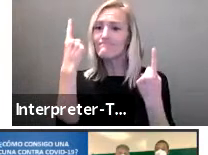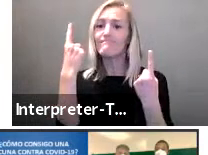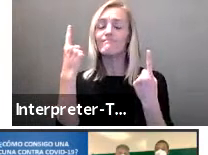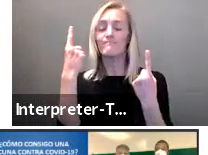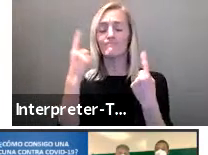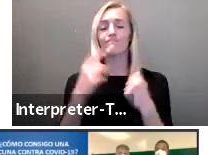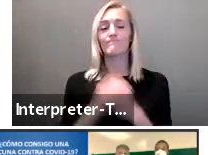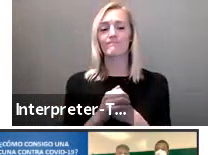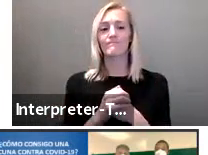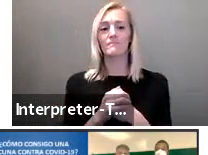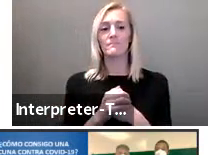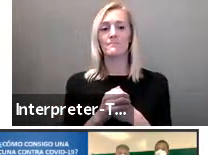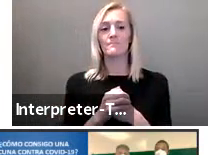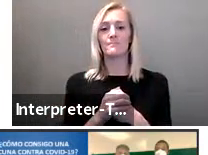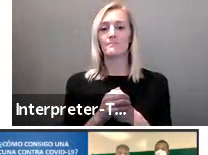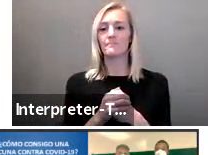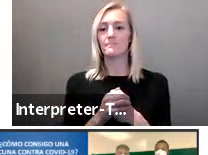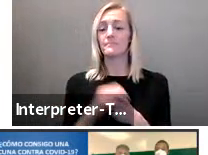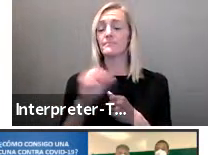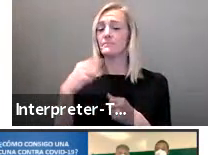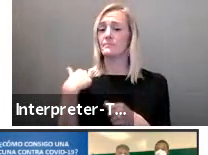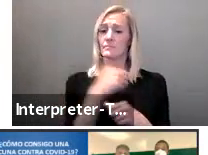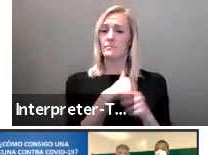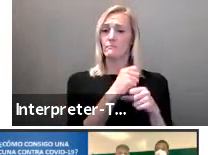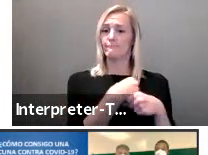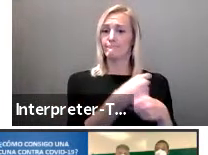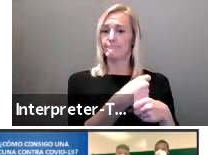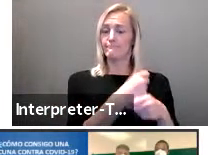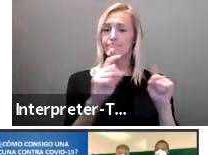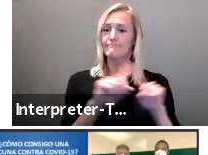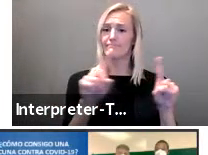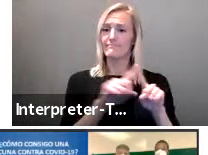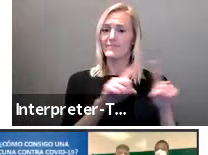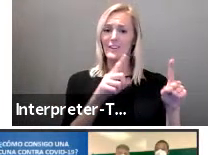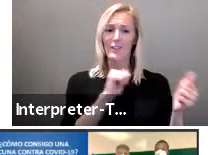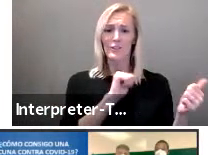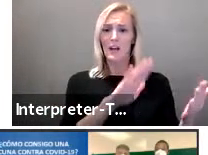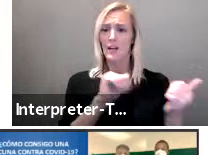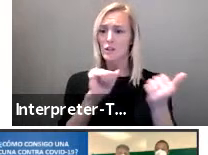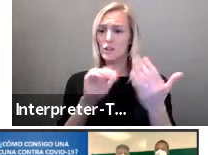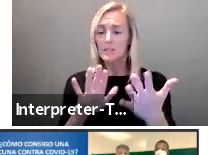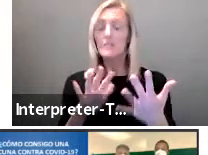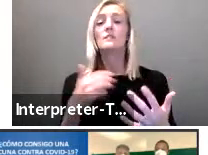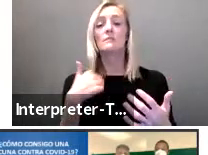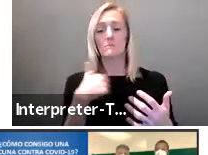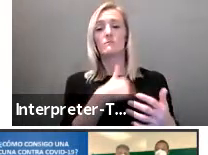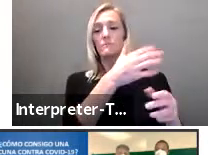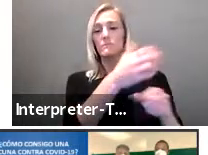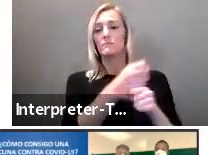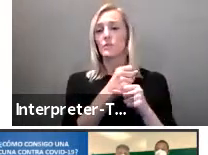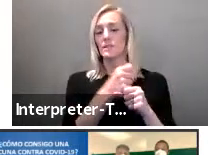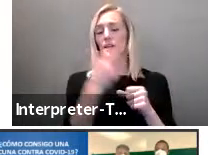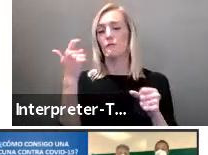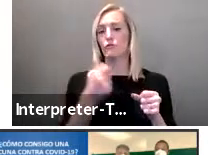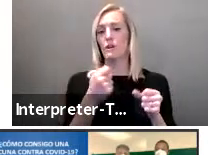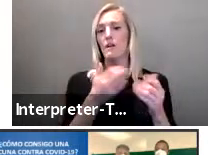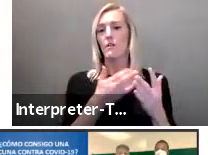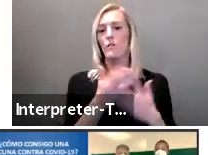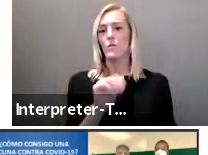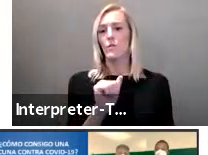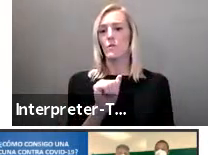And so in the meantime, we were creating strategies because we had received a grant through